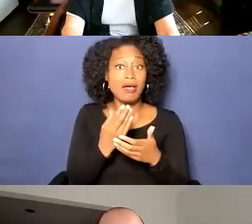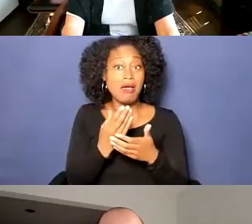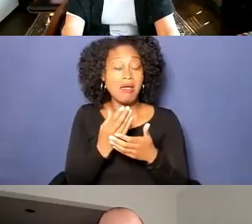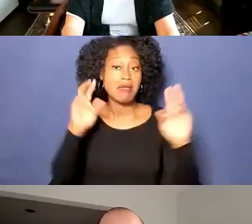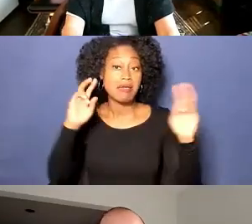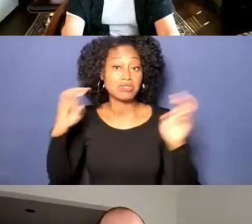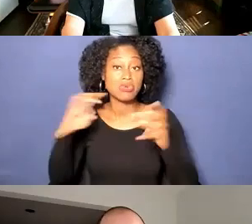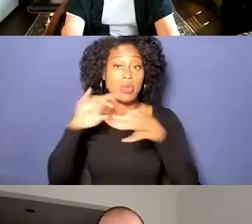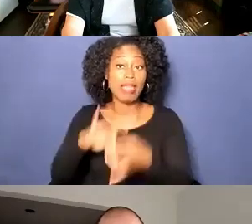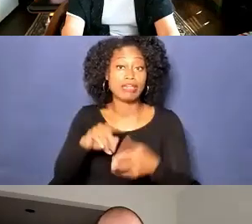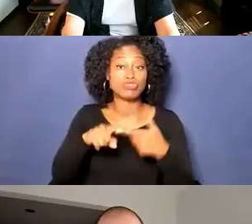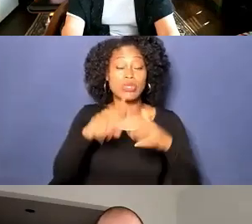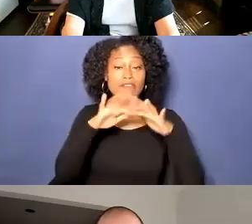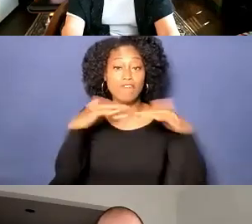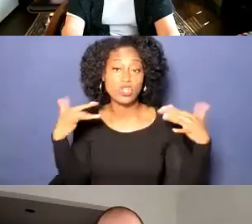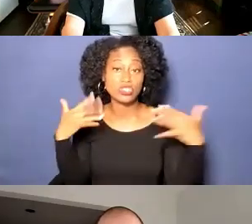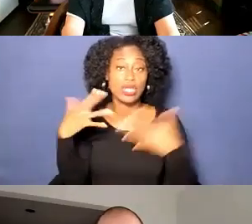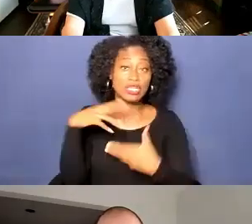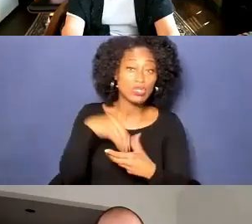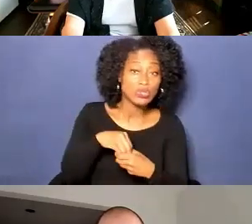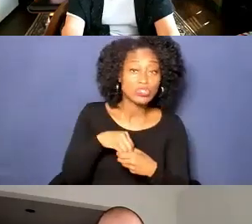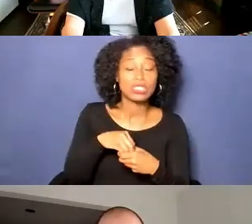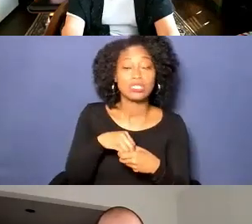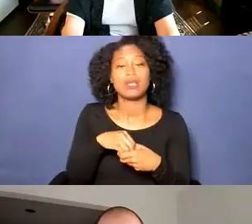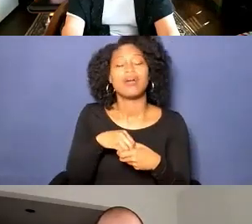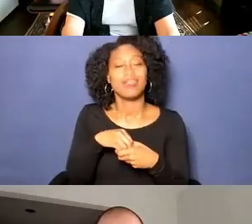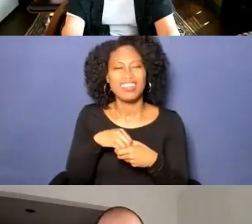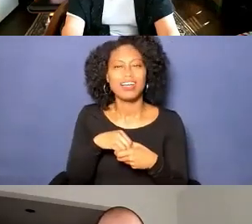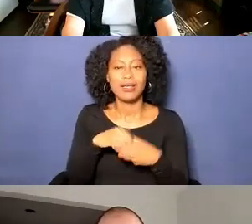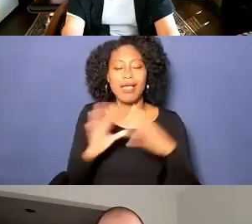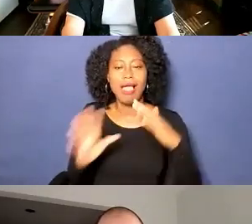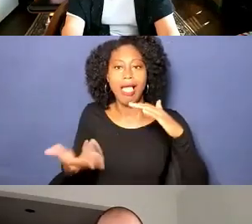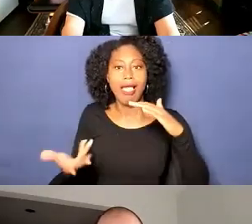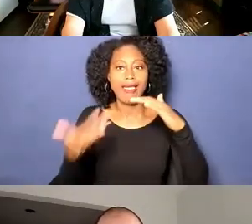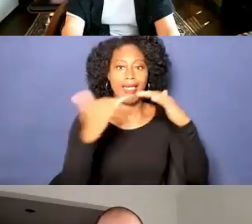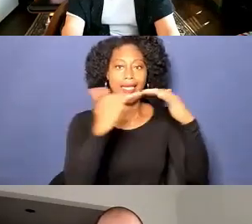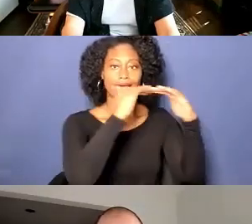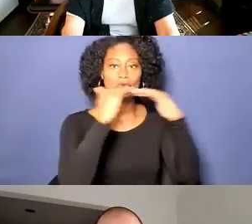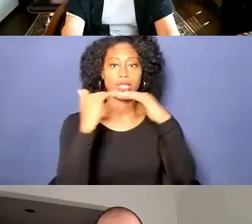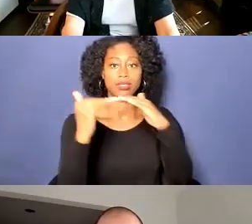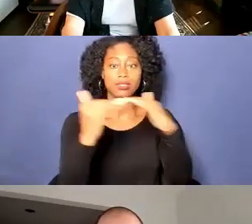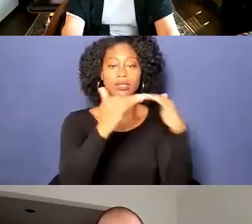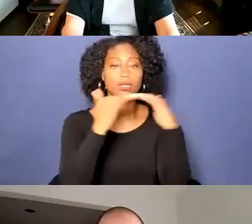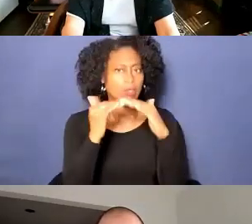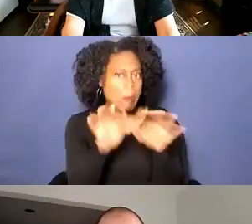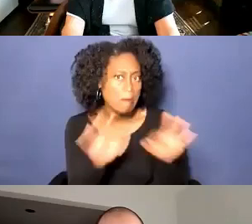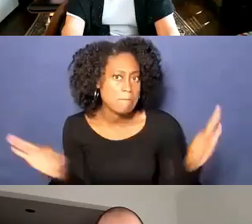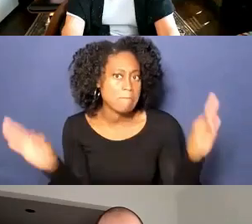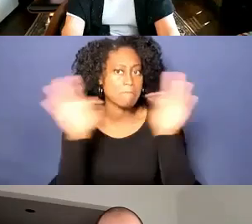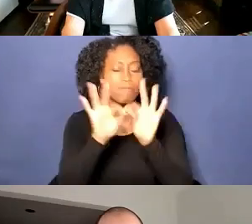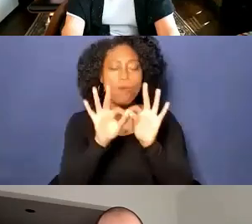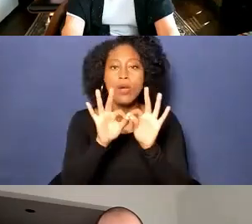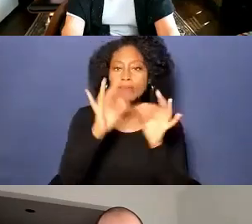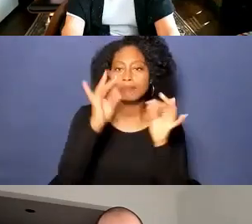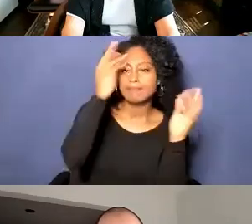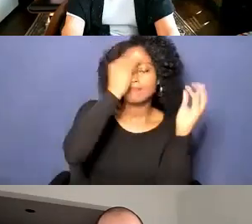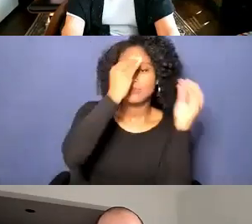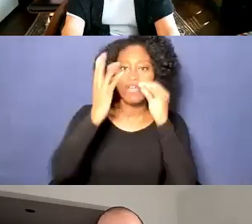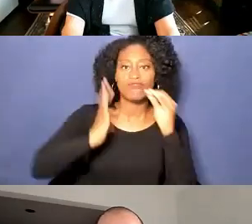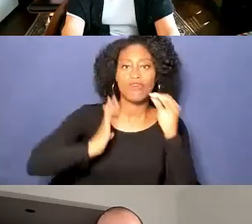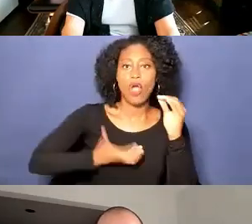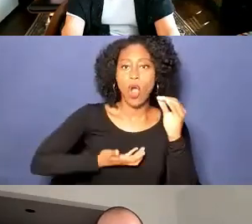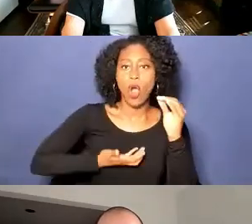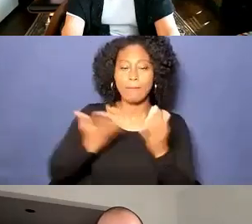and inclusion. Equity is a major consideration of the kinds of proposals that we look at.